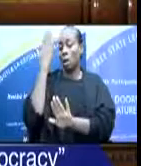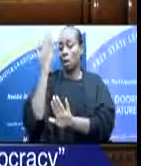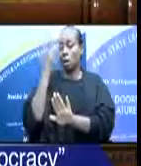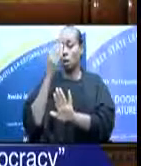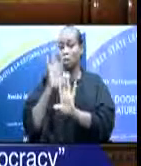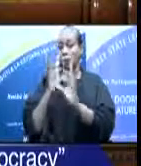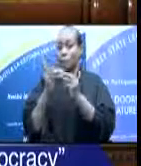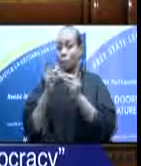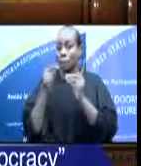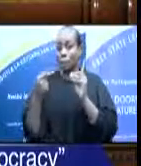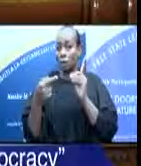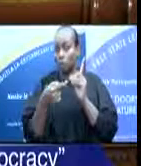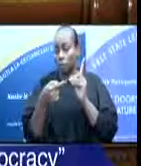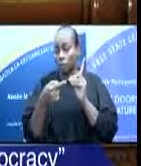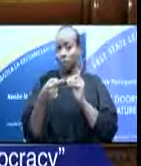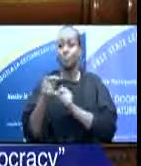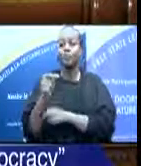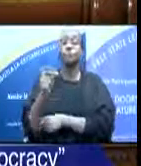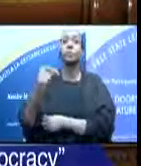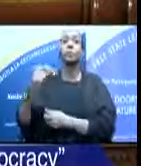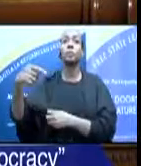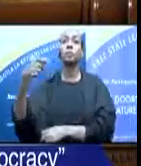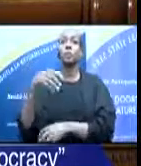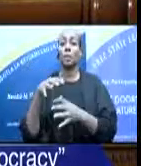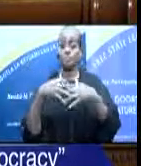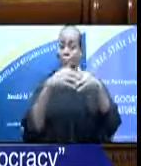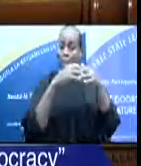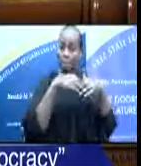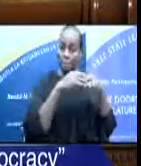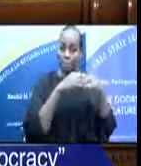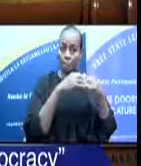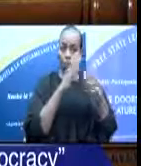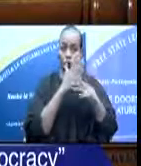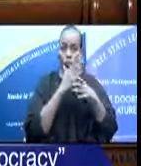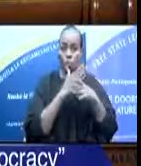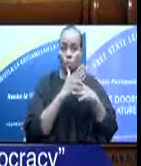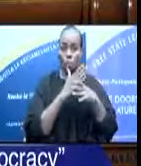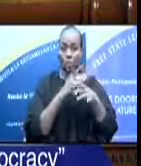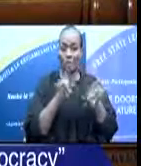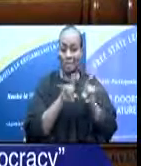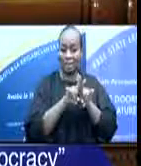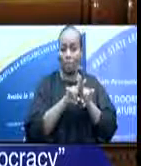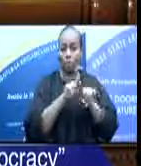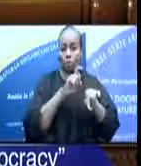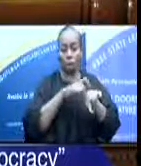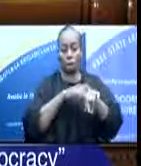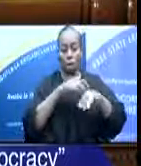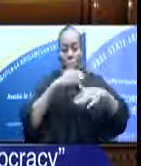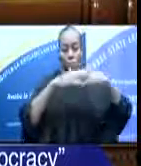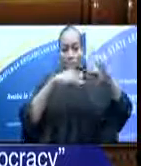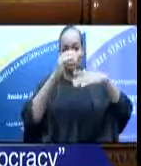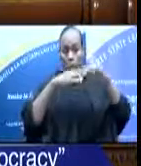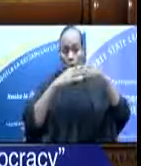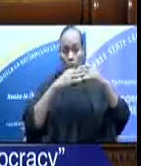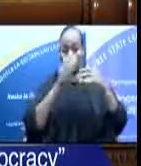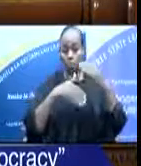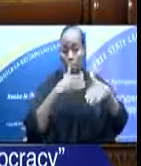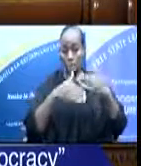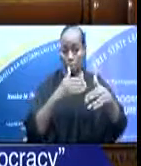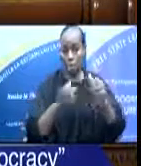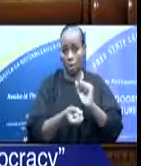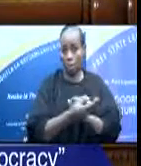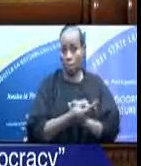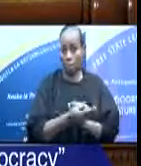Honorable Speaker, attributed to job creation during such construction. Affected